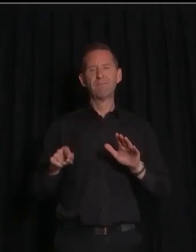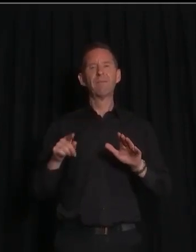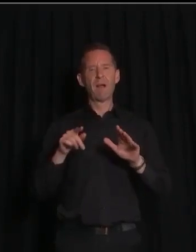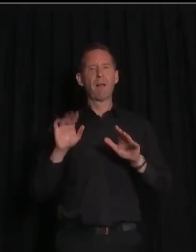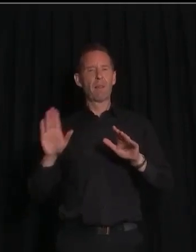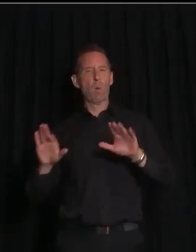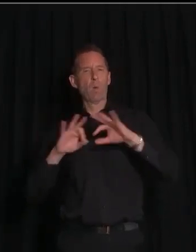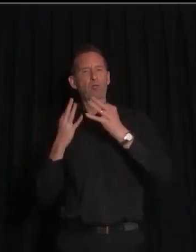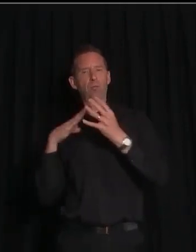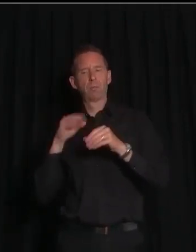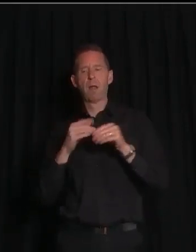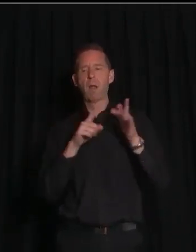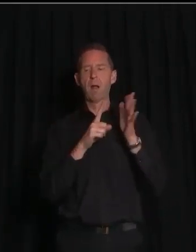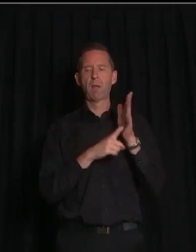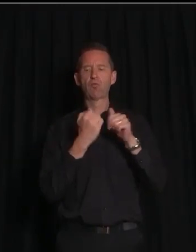to be here